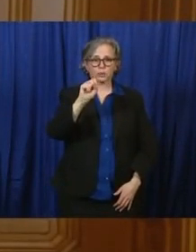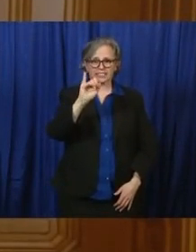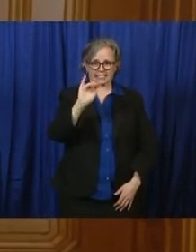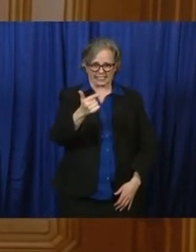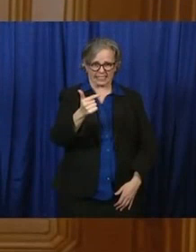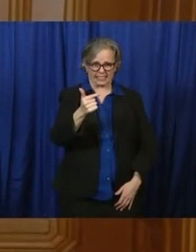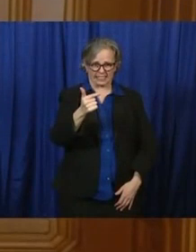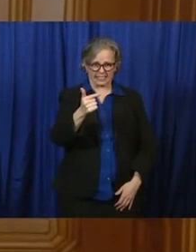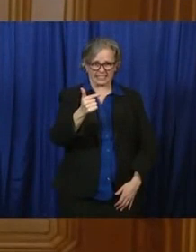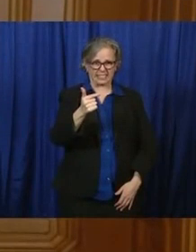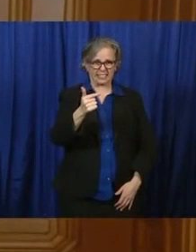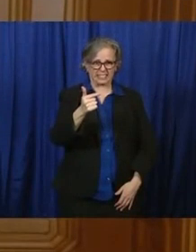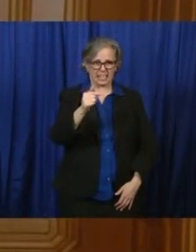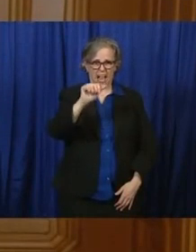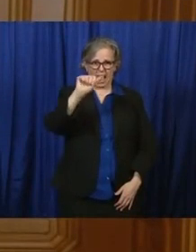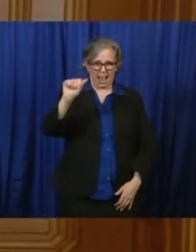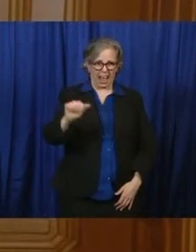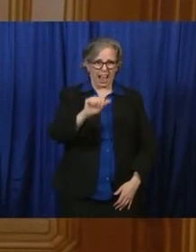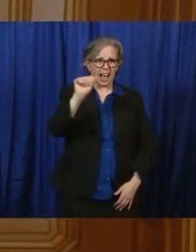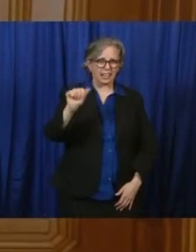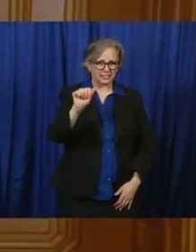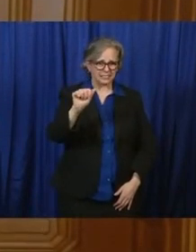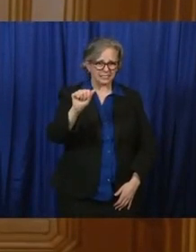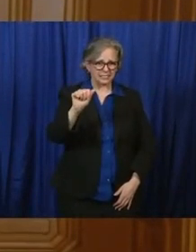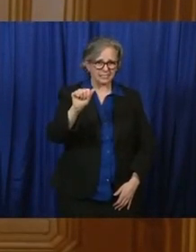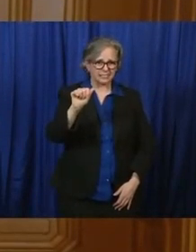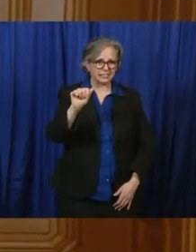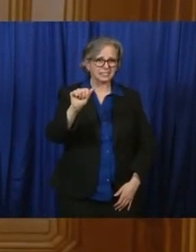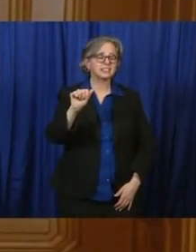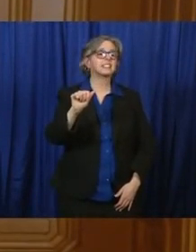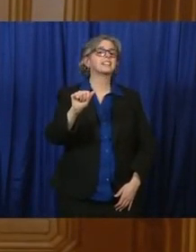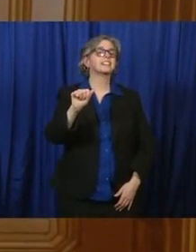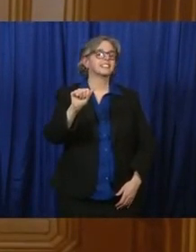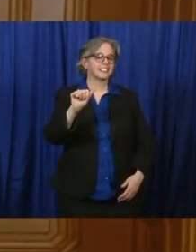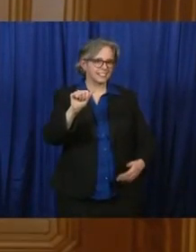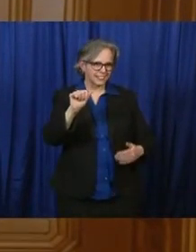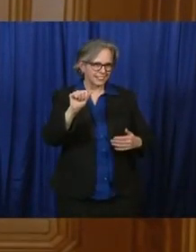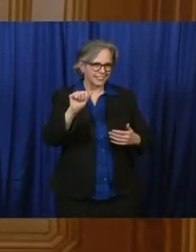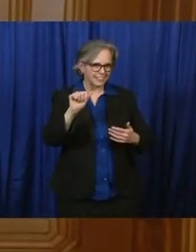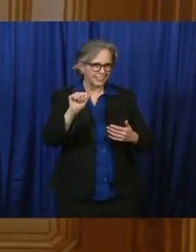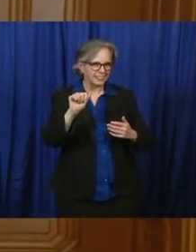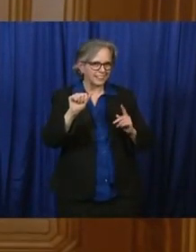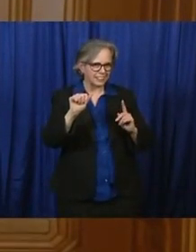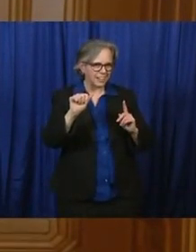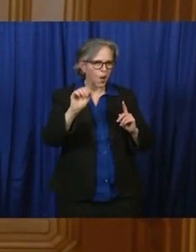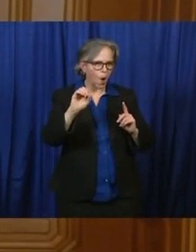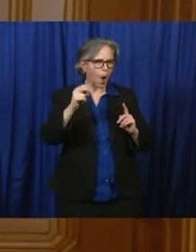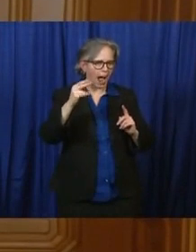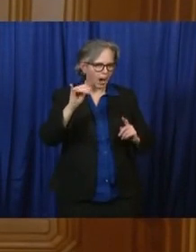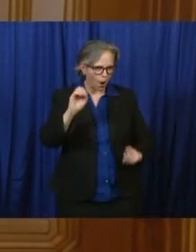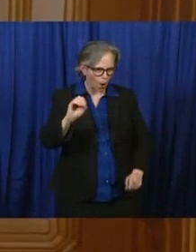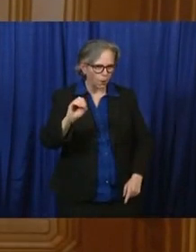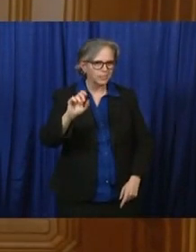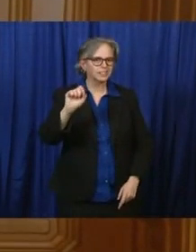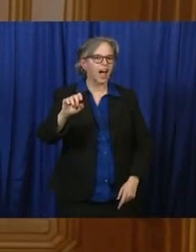ohio.mha.gov. I'll read it again. That's COVID-19 housing at